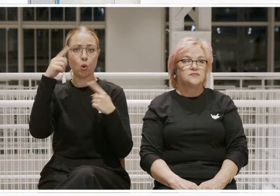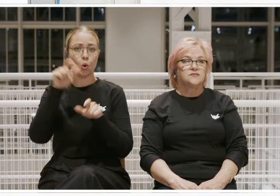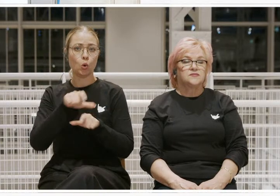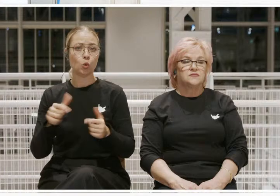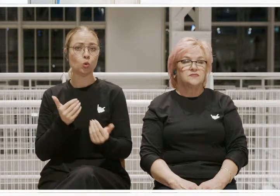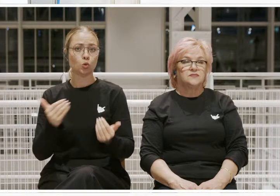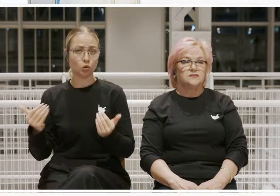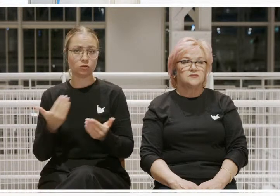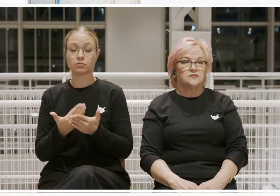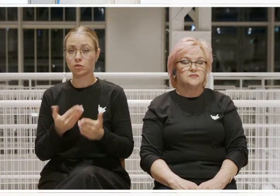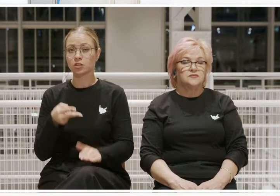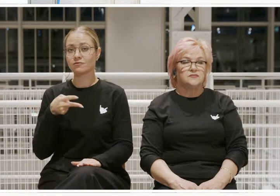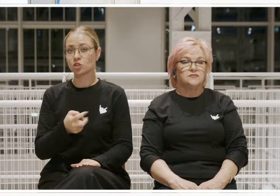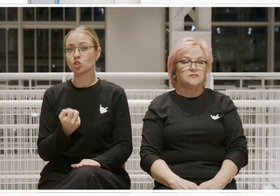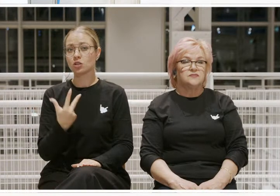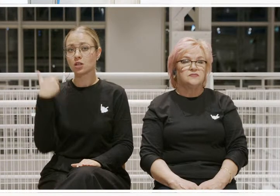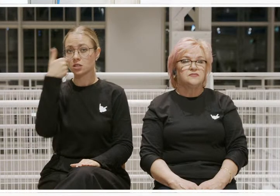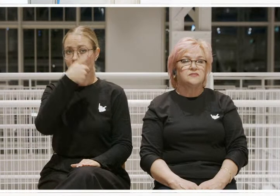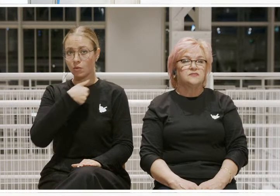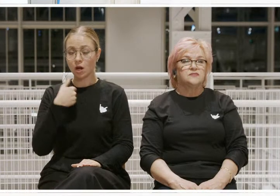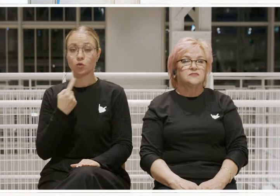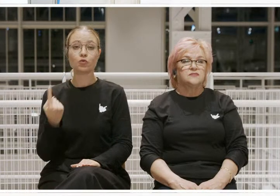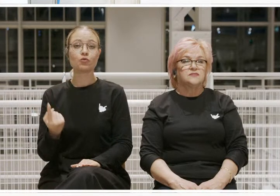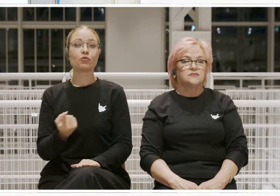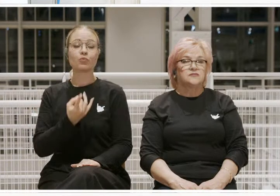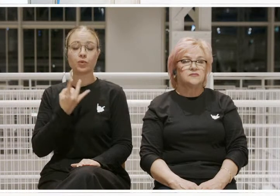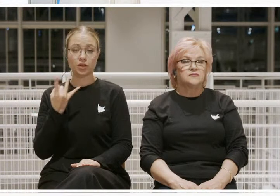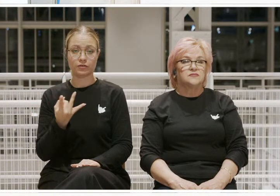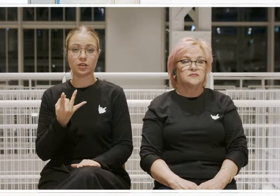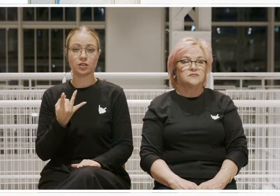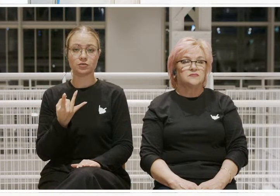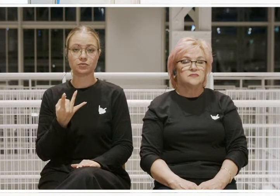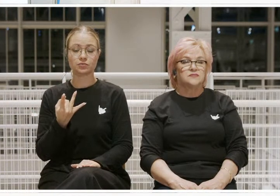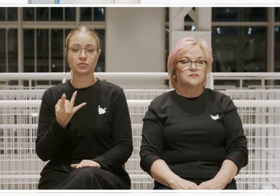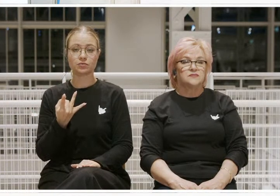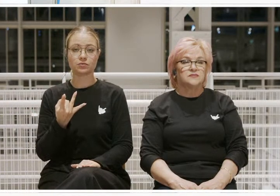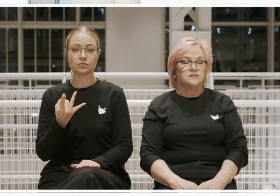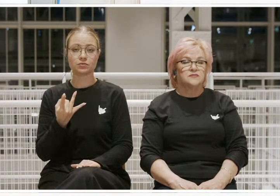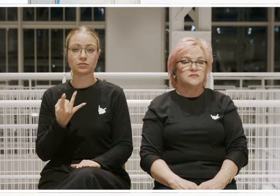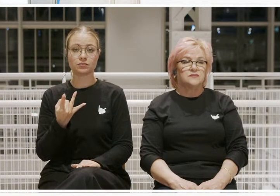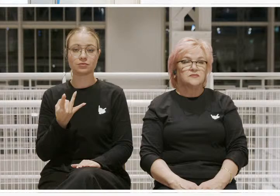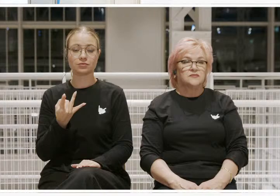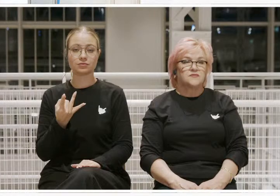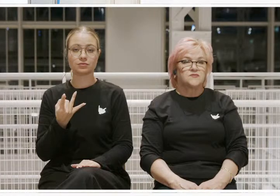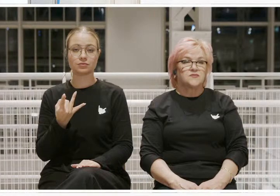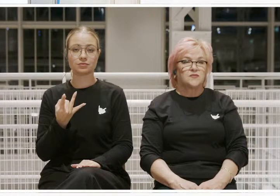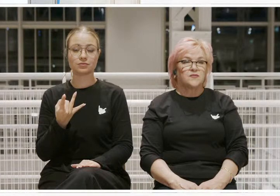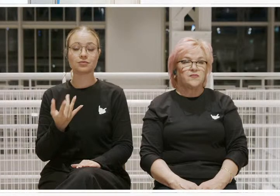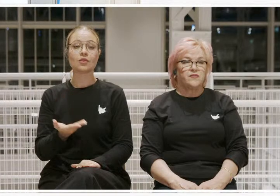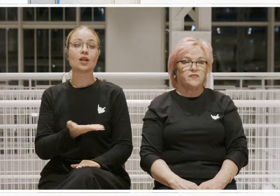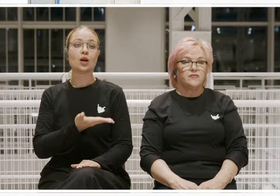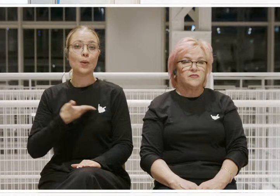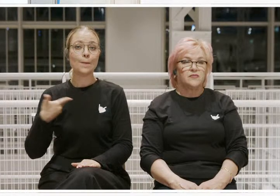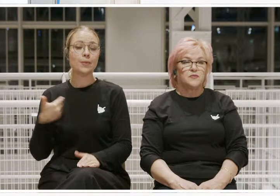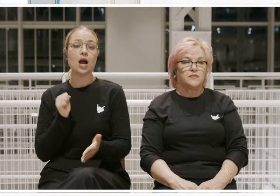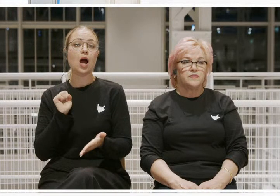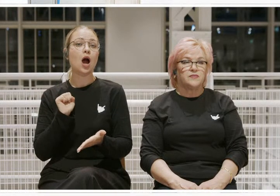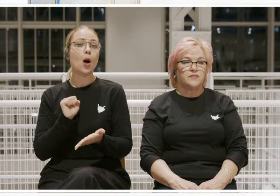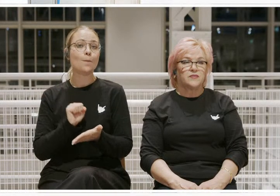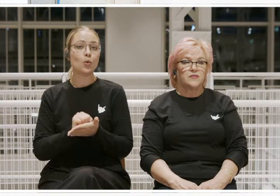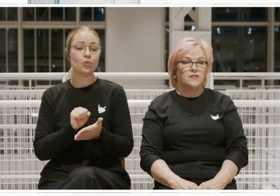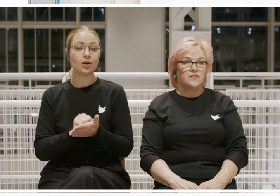2013, for the first time, we also published a children book,